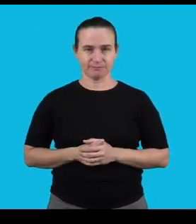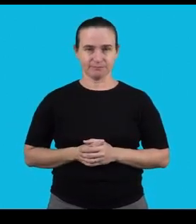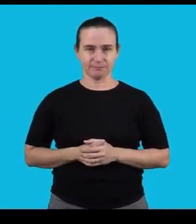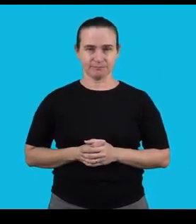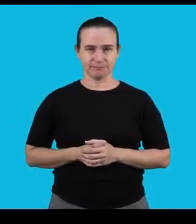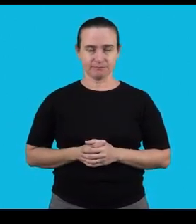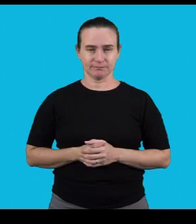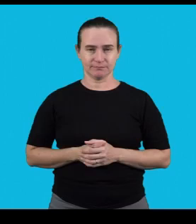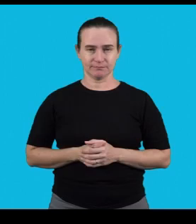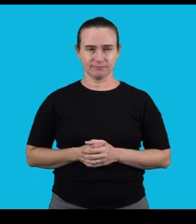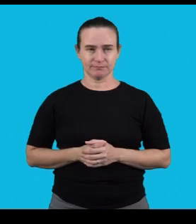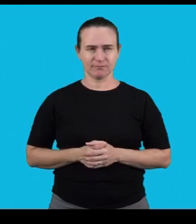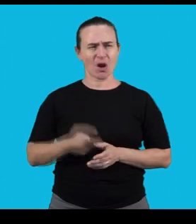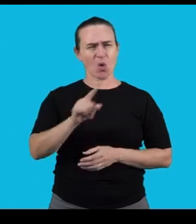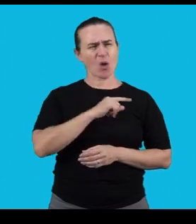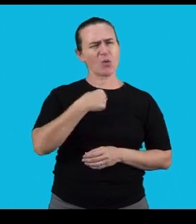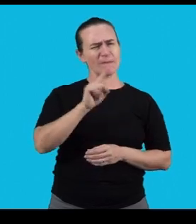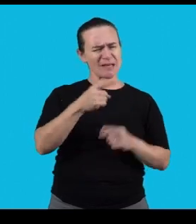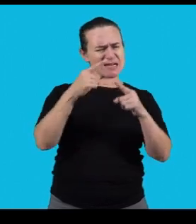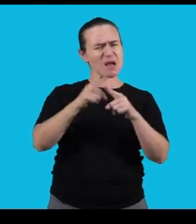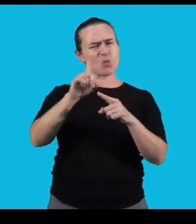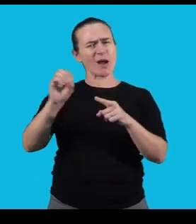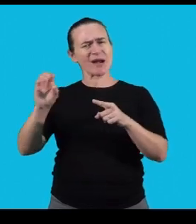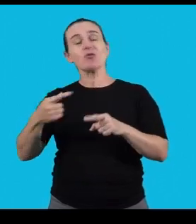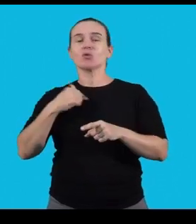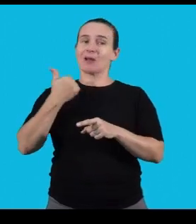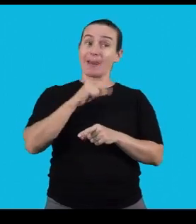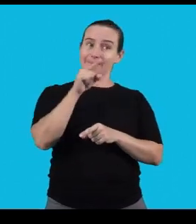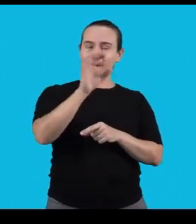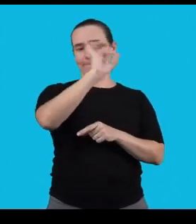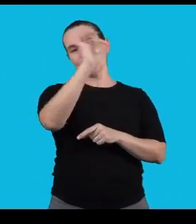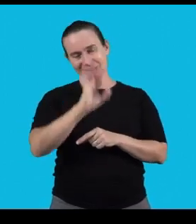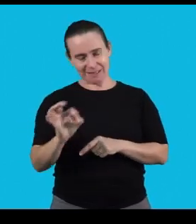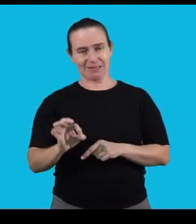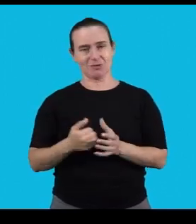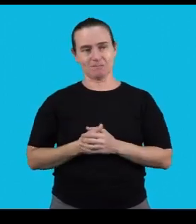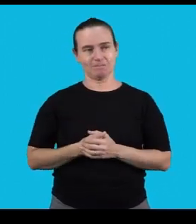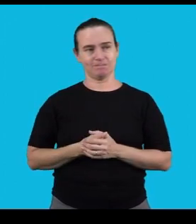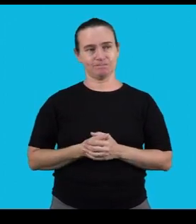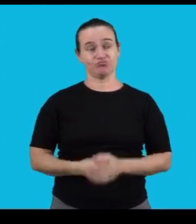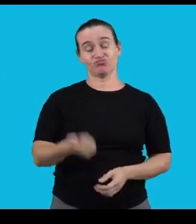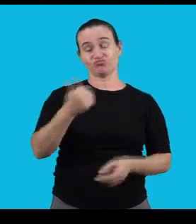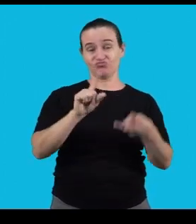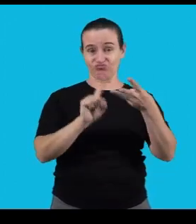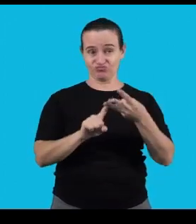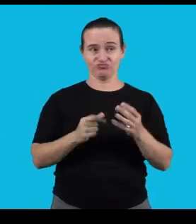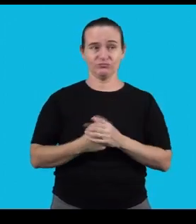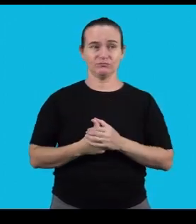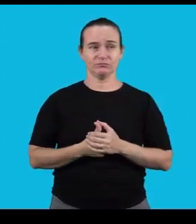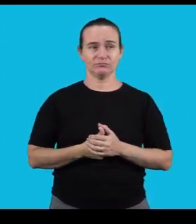52.94%. The reason why we are multiplying by 100 is because we are looking at the percentage.